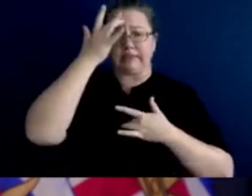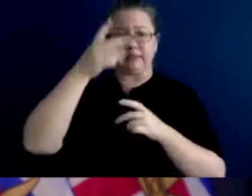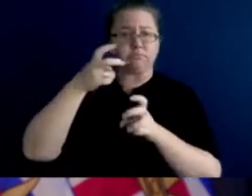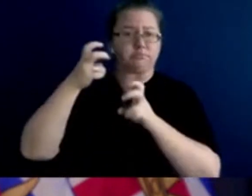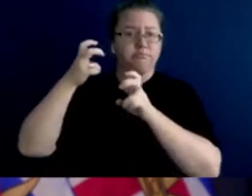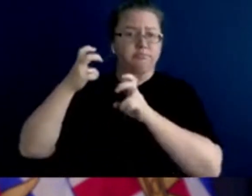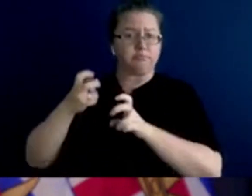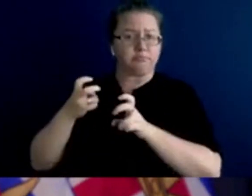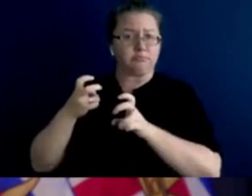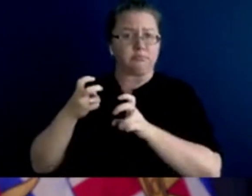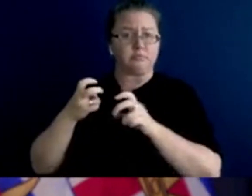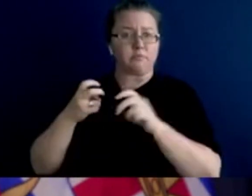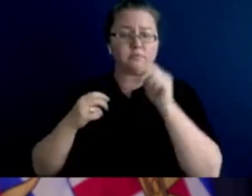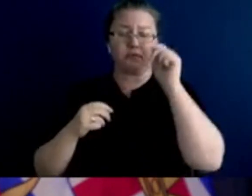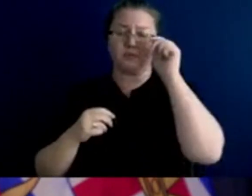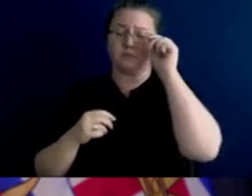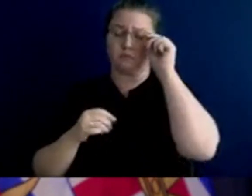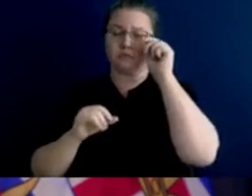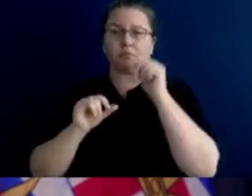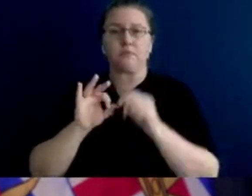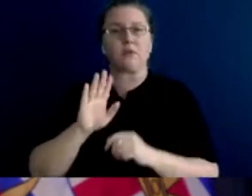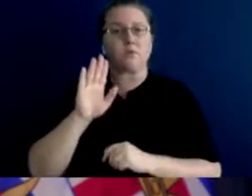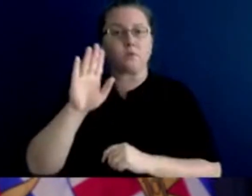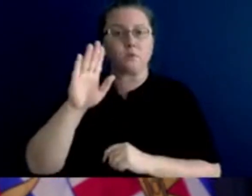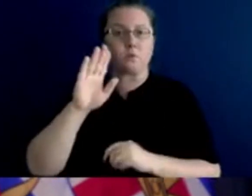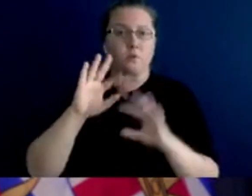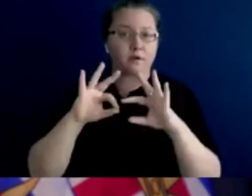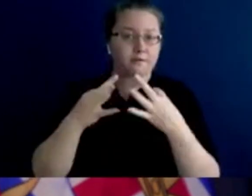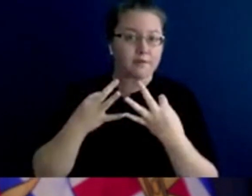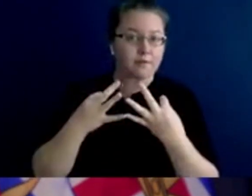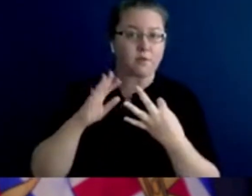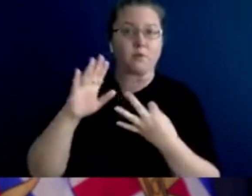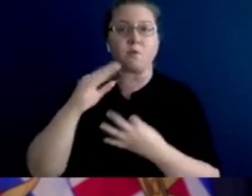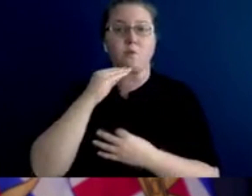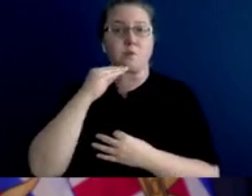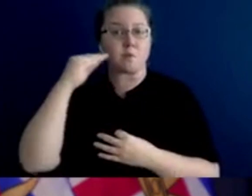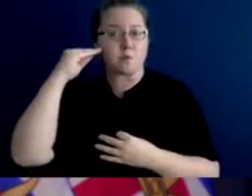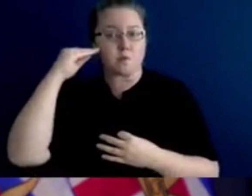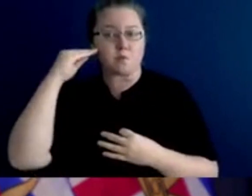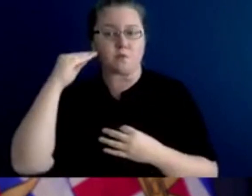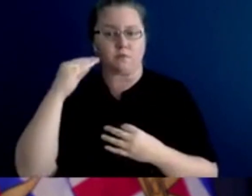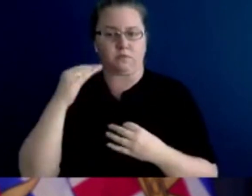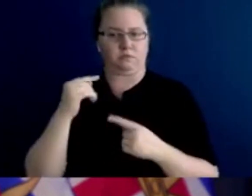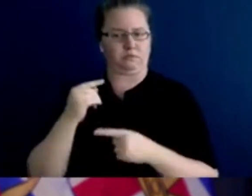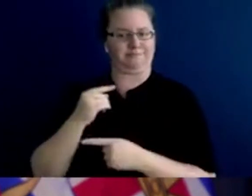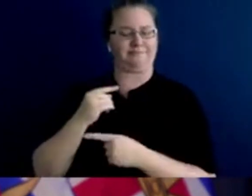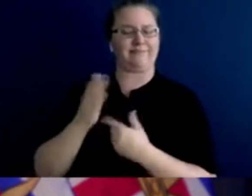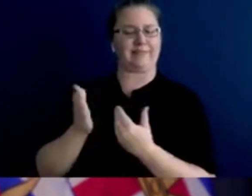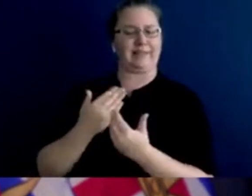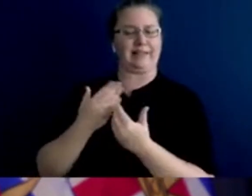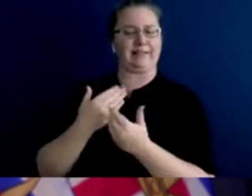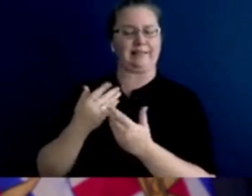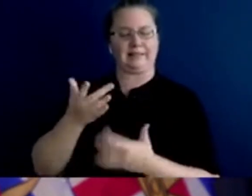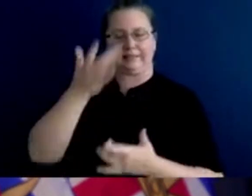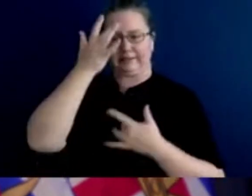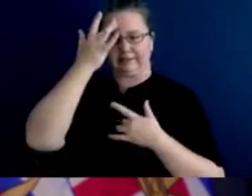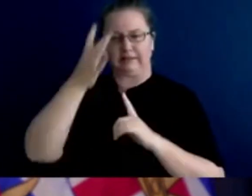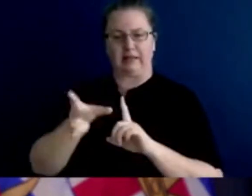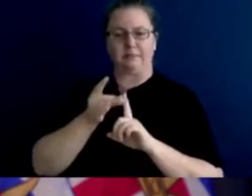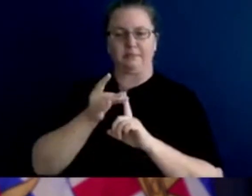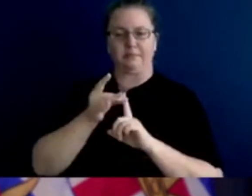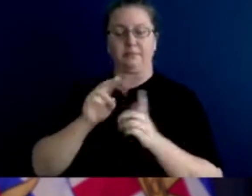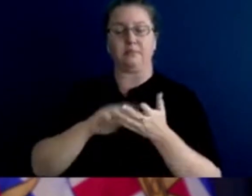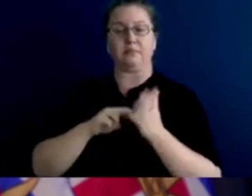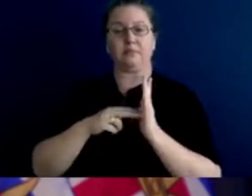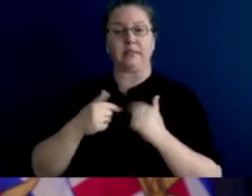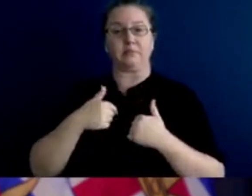what is safe for us to do right now, and it may be very dependent on the things that we have done in the recent past.